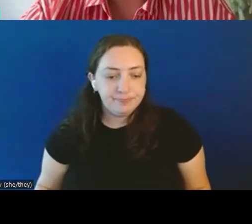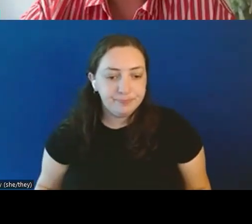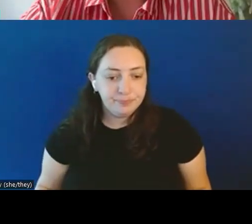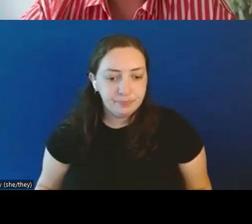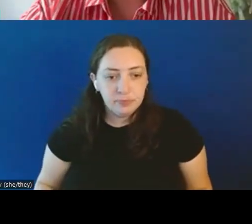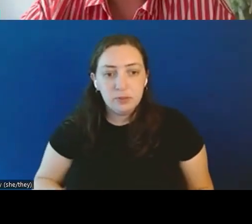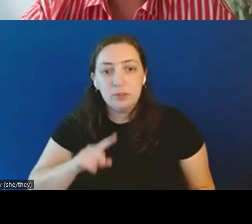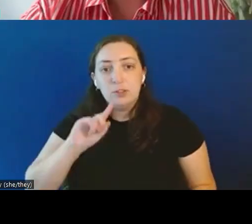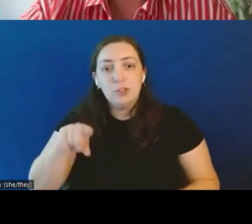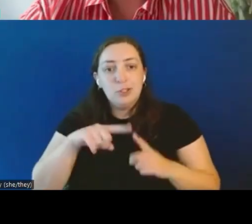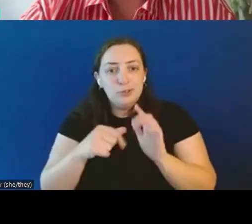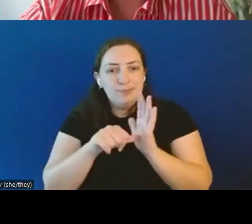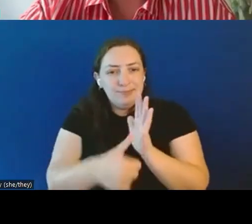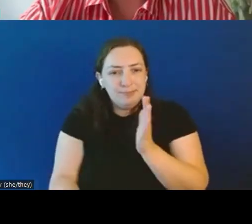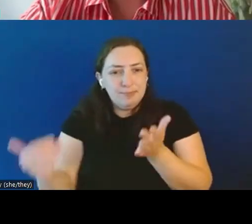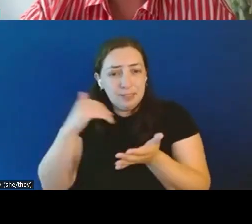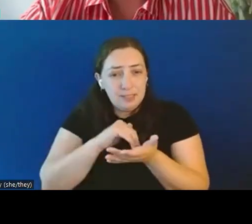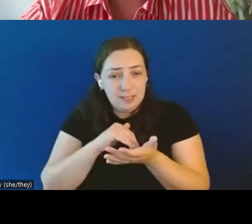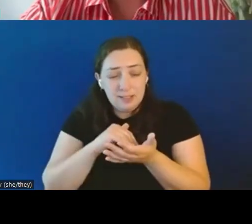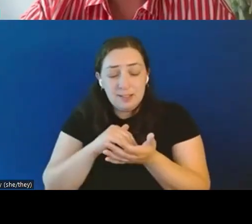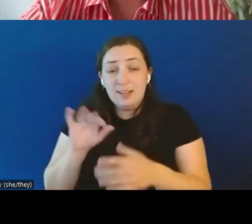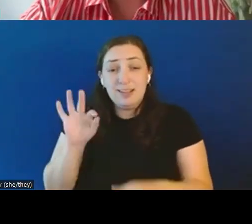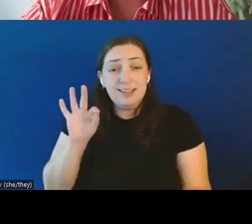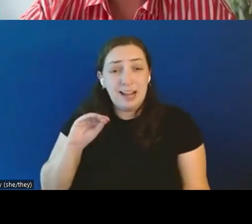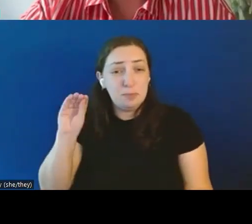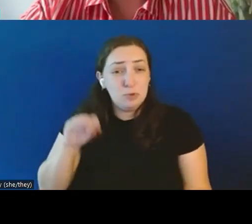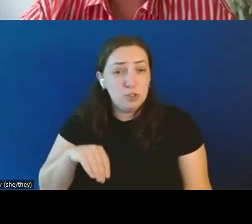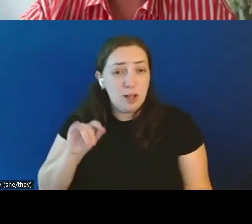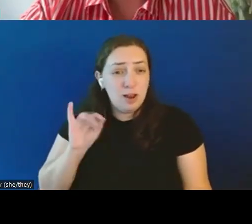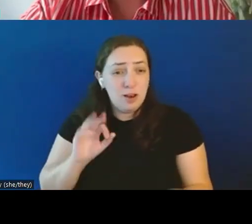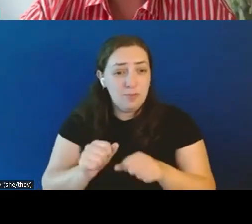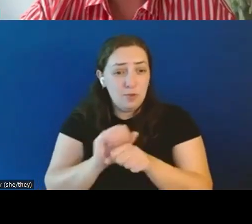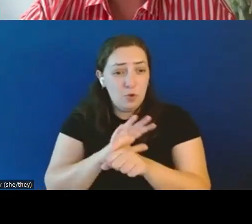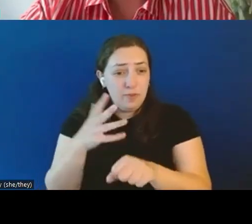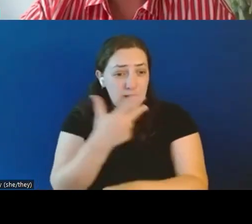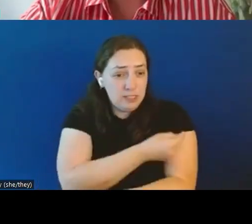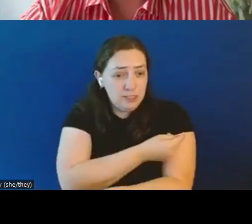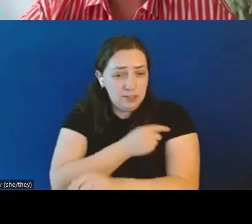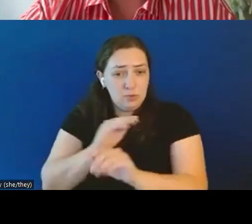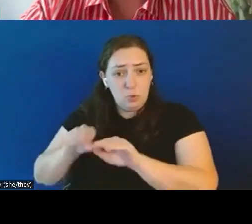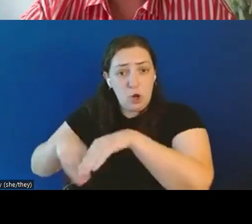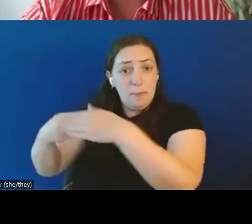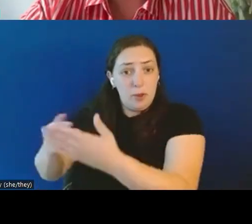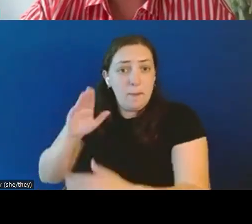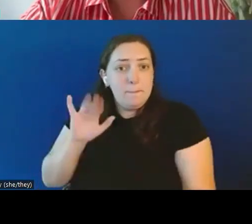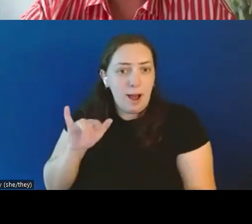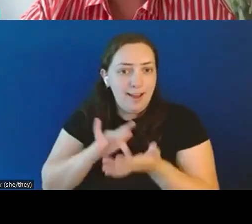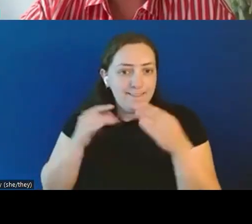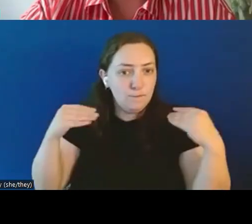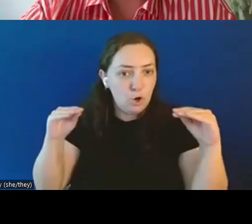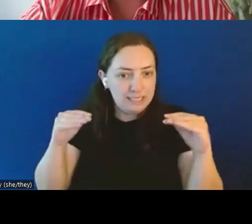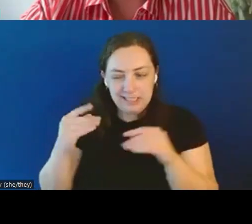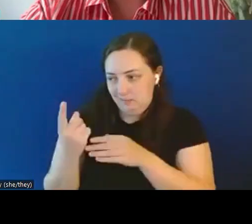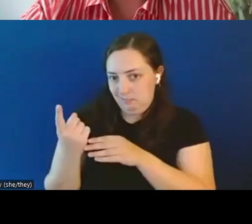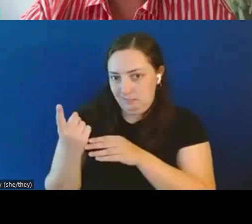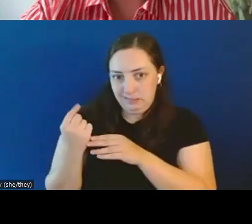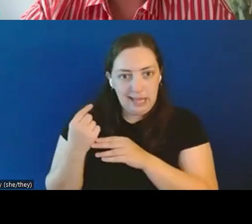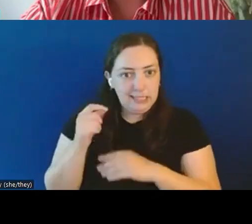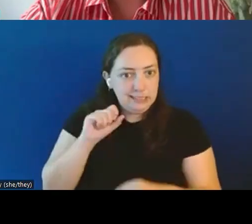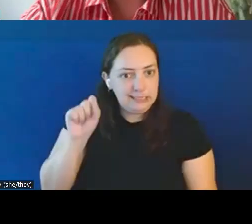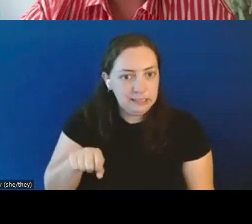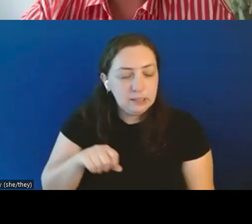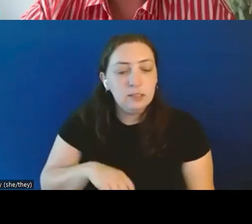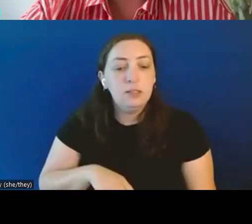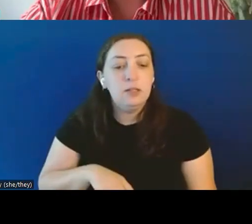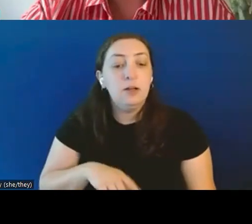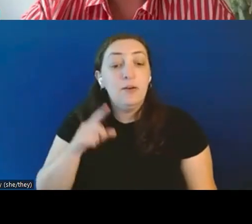to reiterate that last point, 90% of COVID-19 vaccines were administered by pharmacists last season.